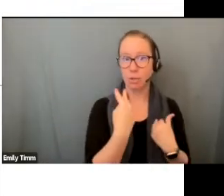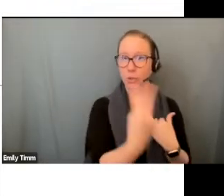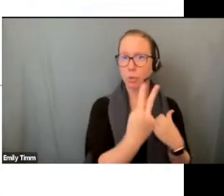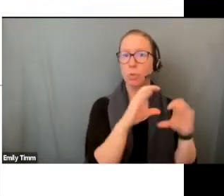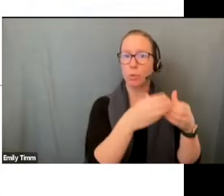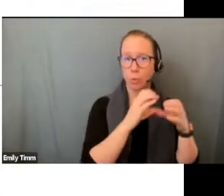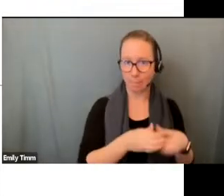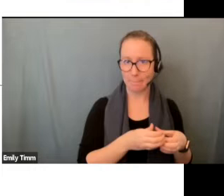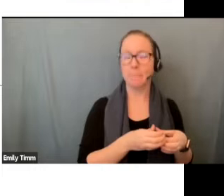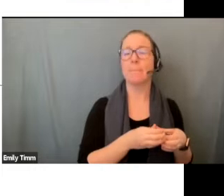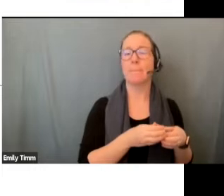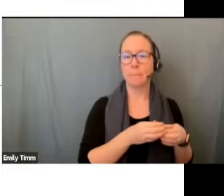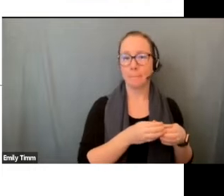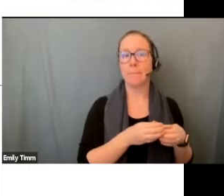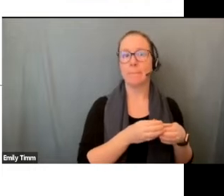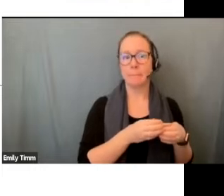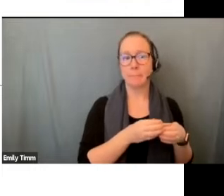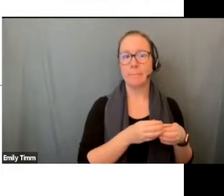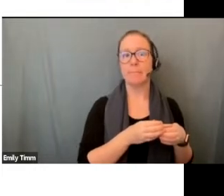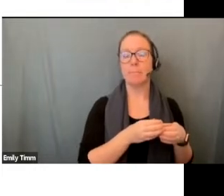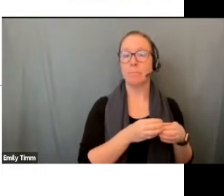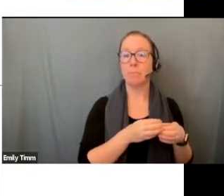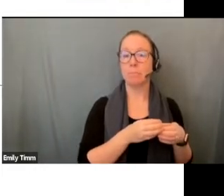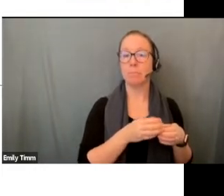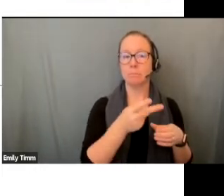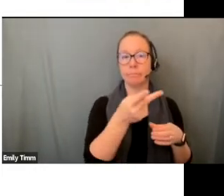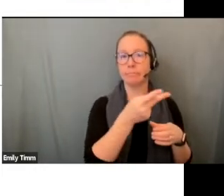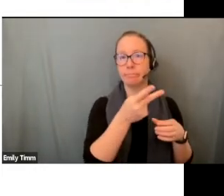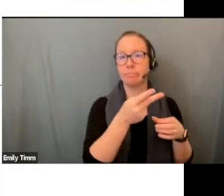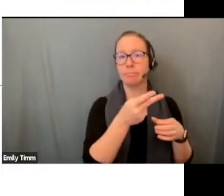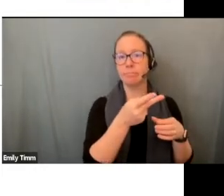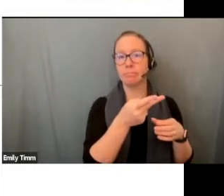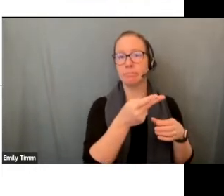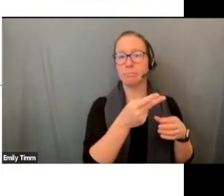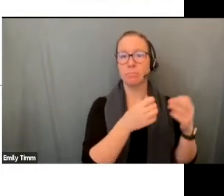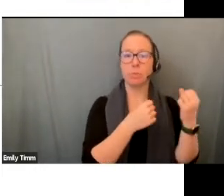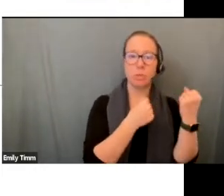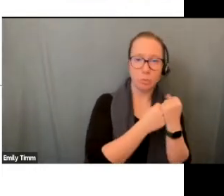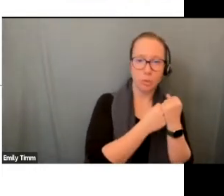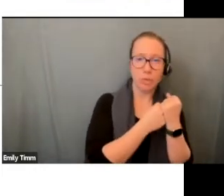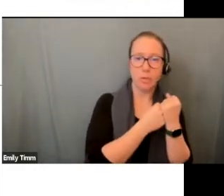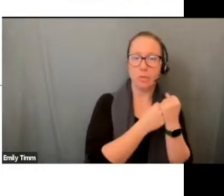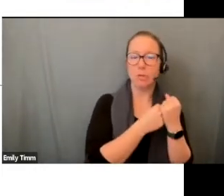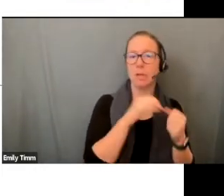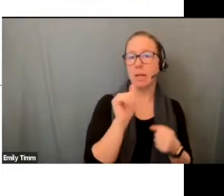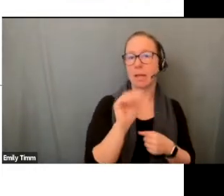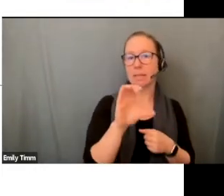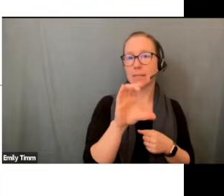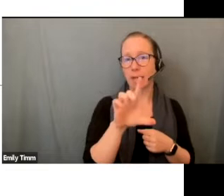that were supported both through the Accountable Community, or excuse me, the ACO,